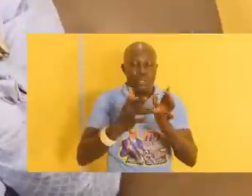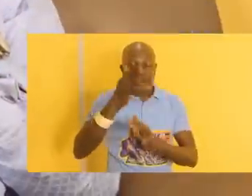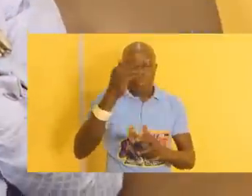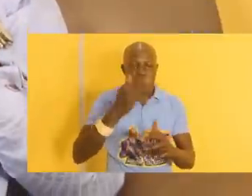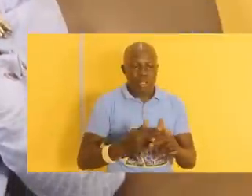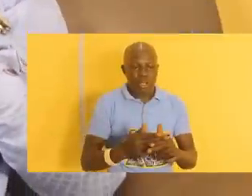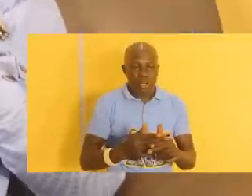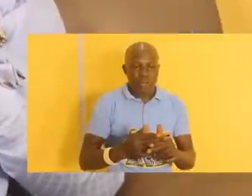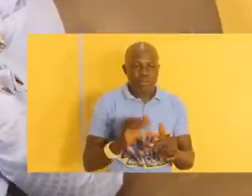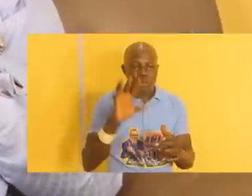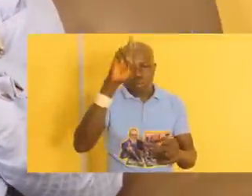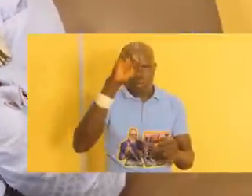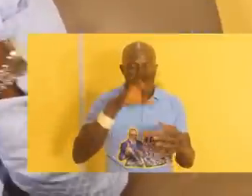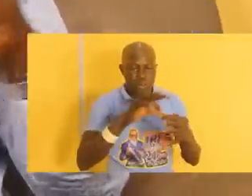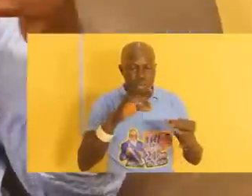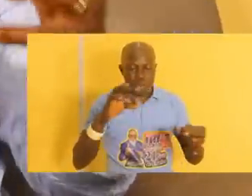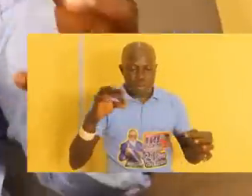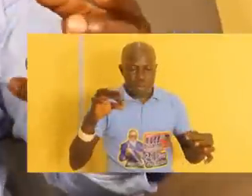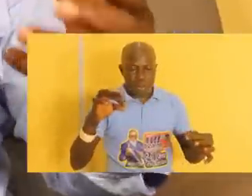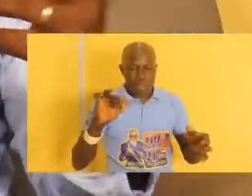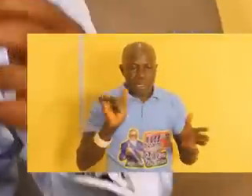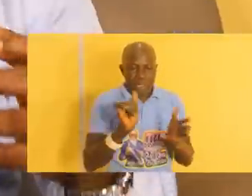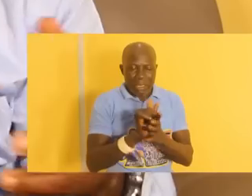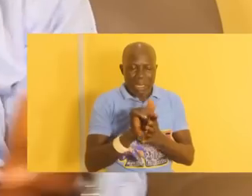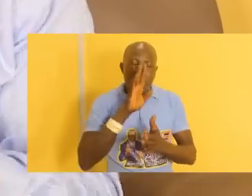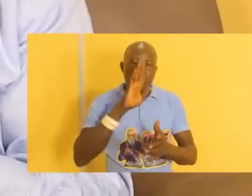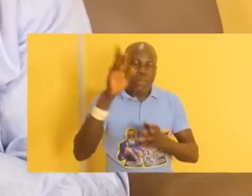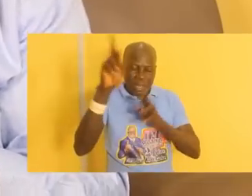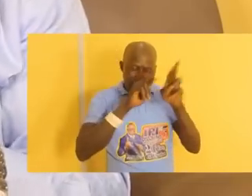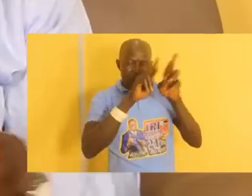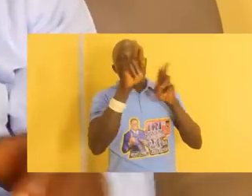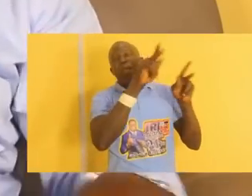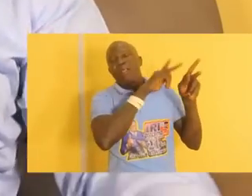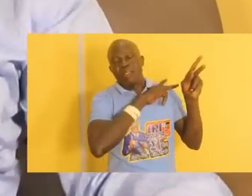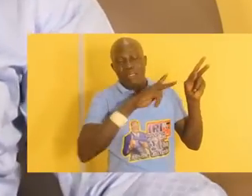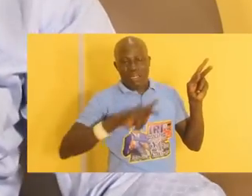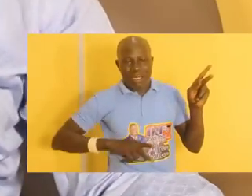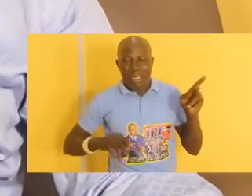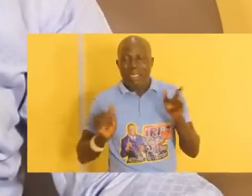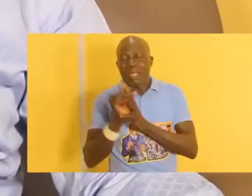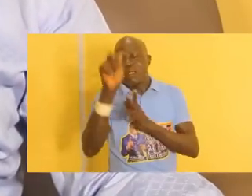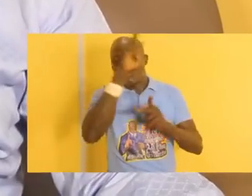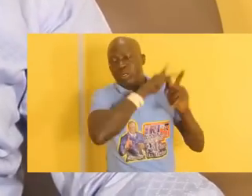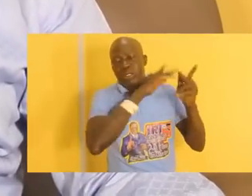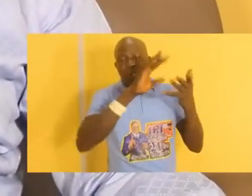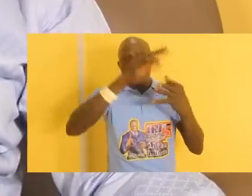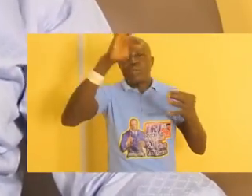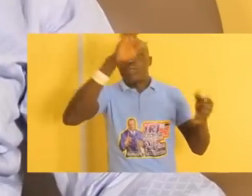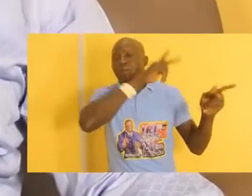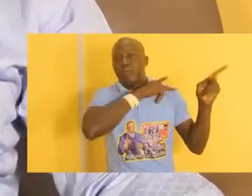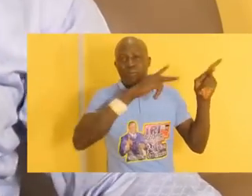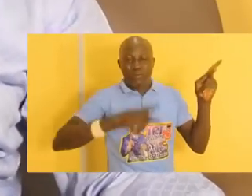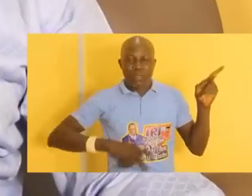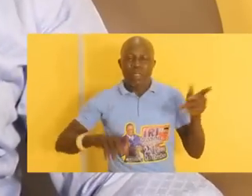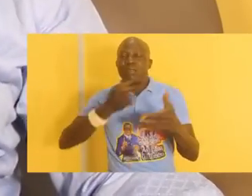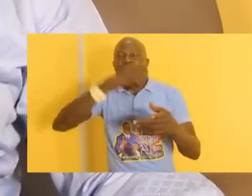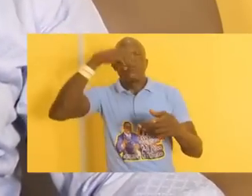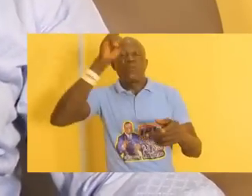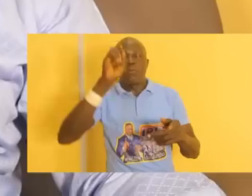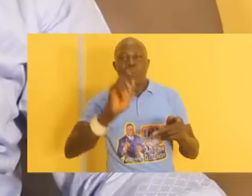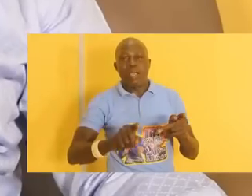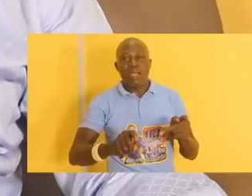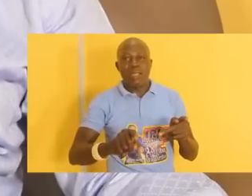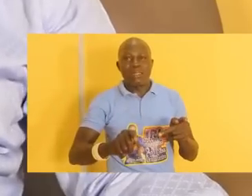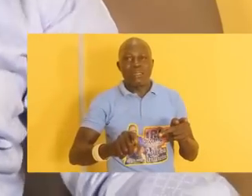in Jesus' name. Emi kan wa. That's a spirit. Ti man se bi oba. That reign as king. Emi oba. The spirit of king. Emi ti man pase. The spirit